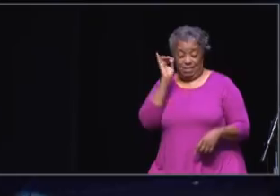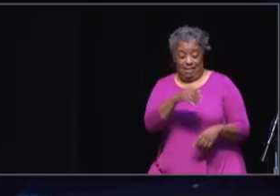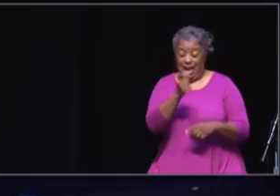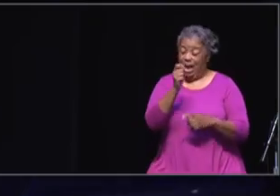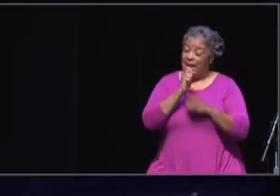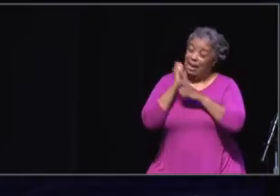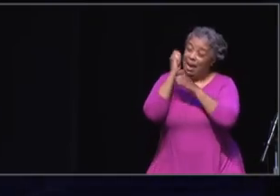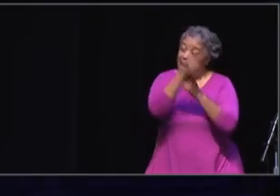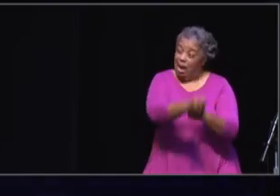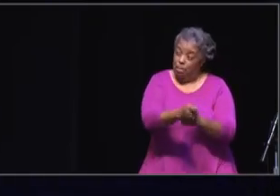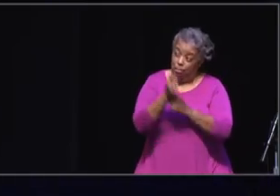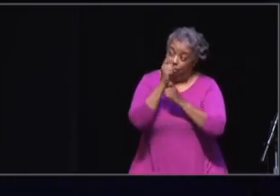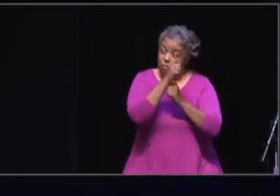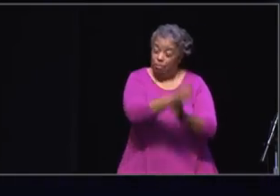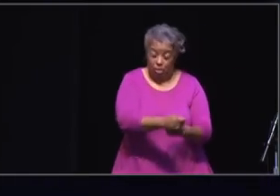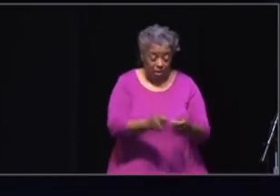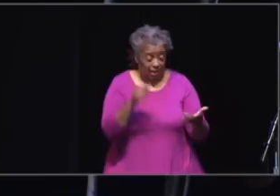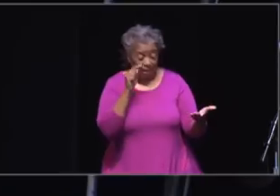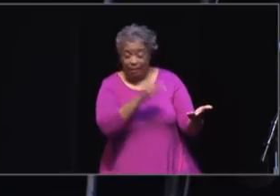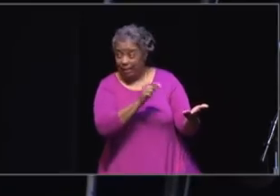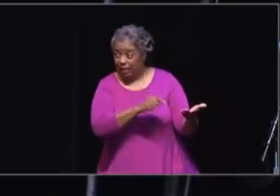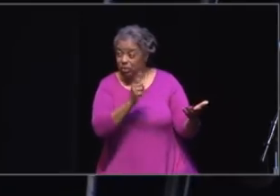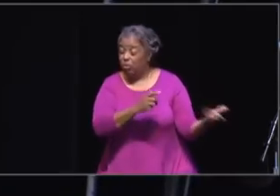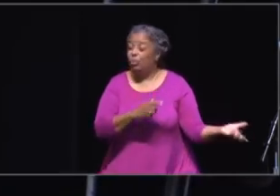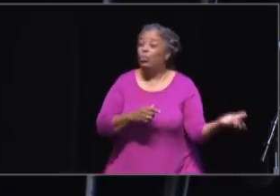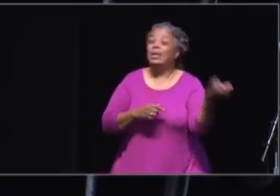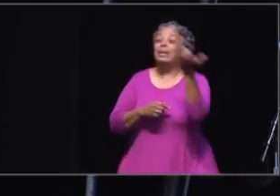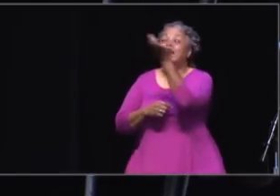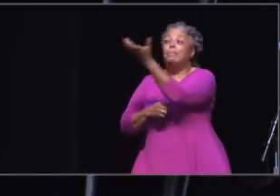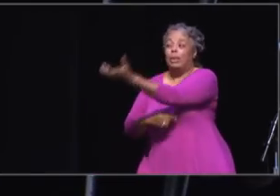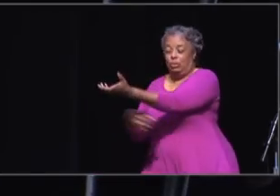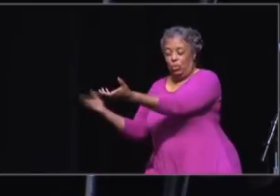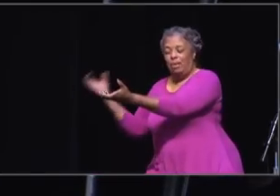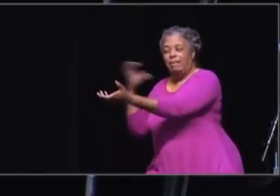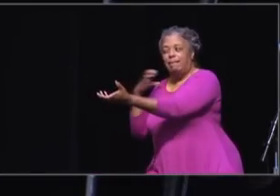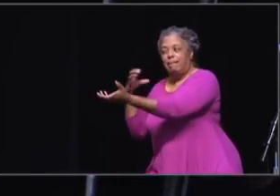this hammer, carry it to the